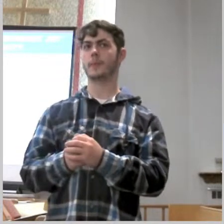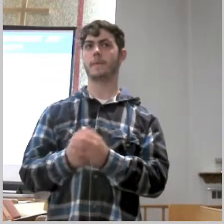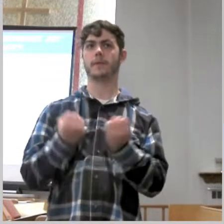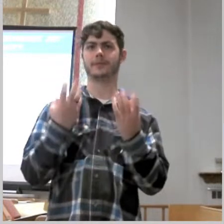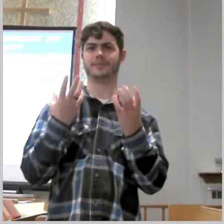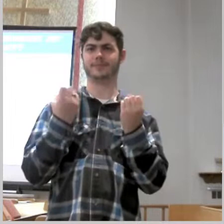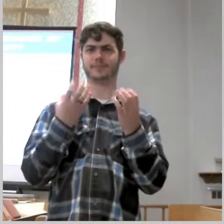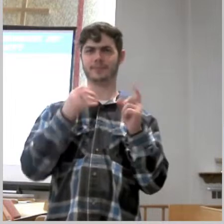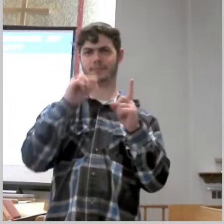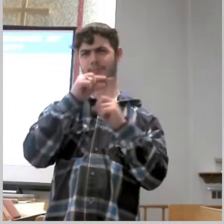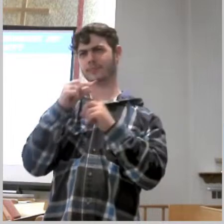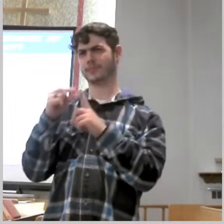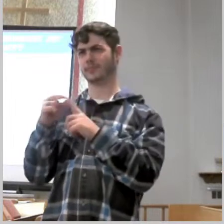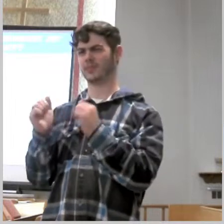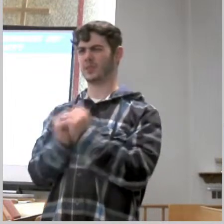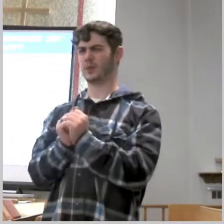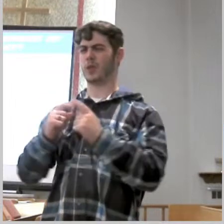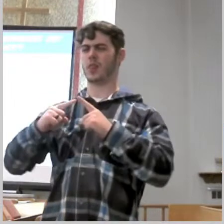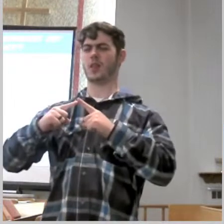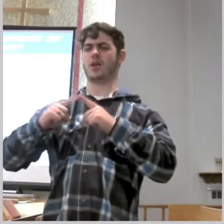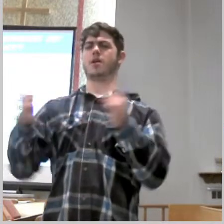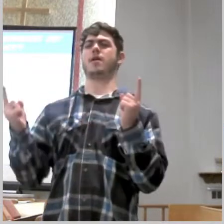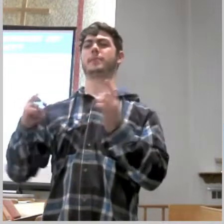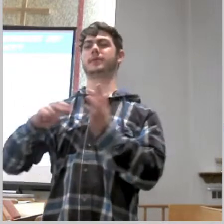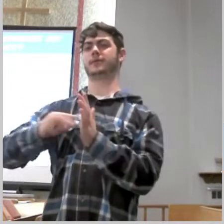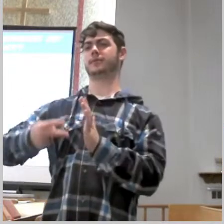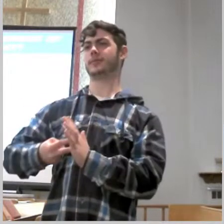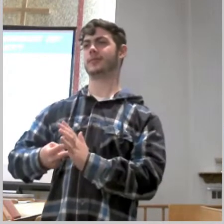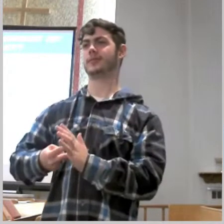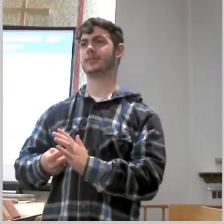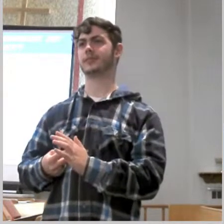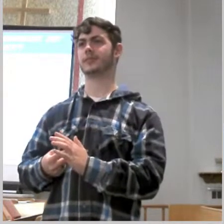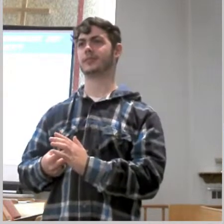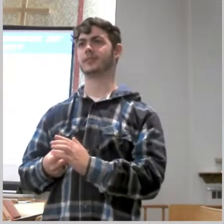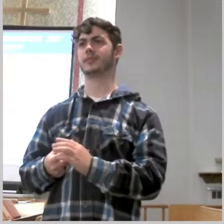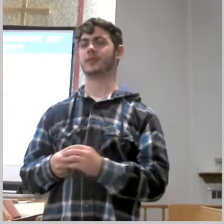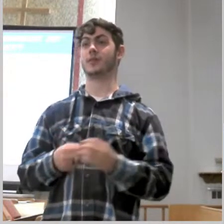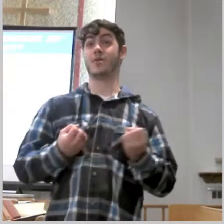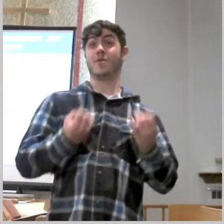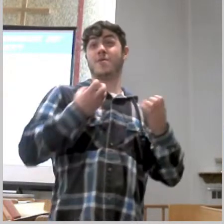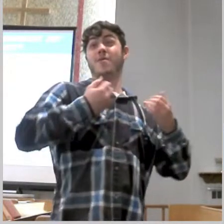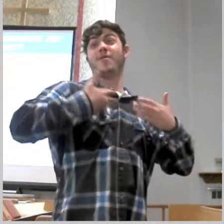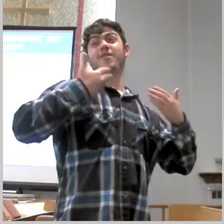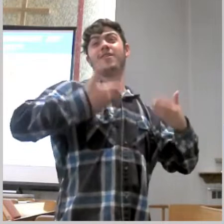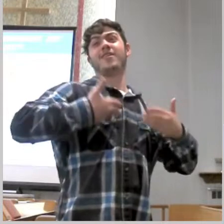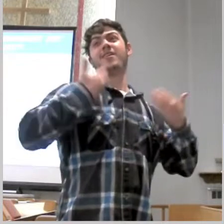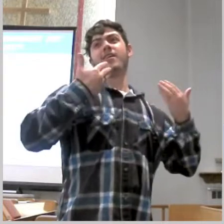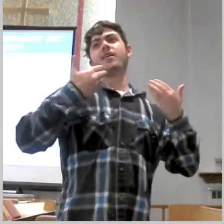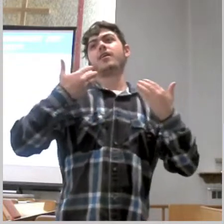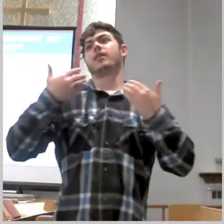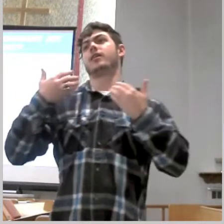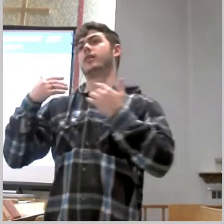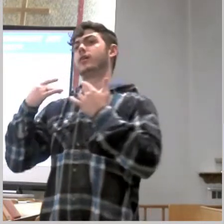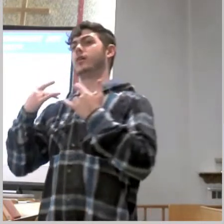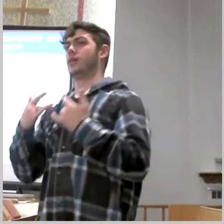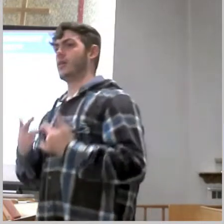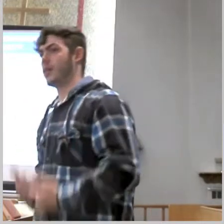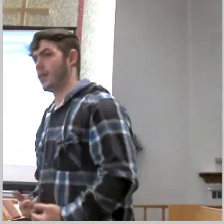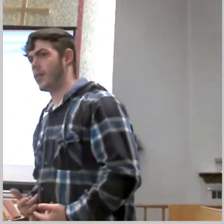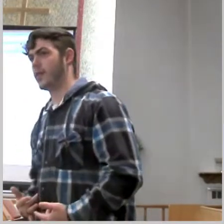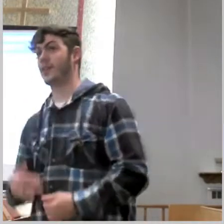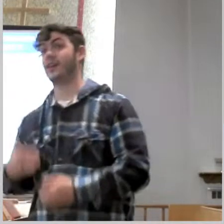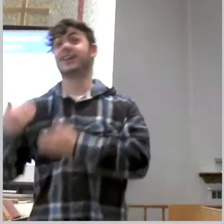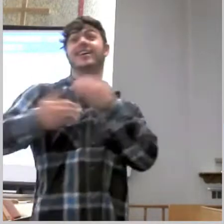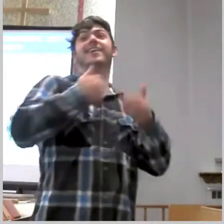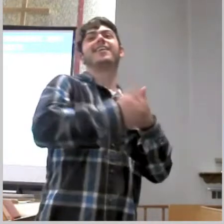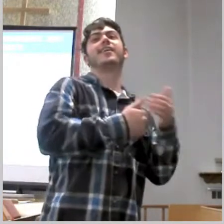opposite meanings and are grouped together. You got abundant joy. You got affliction, you have generosity, you have poverty,